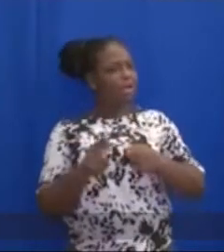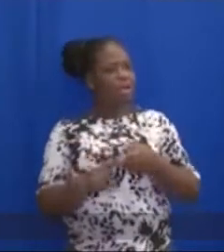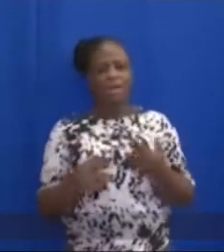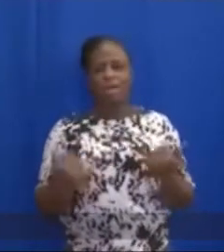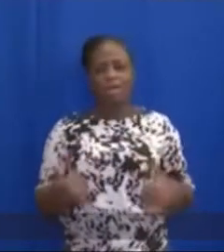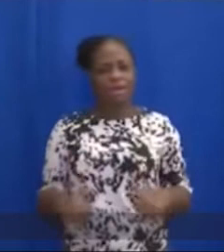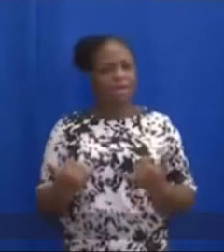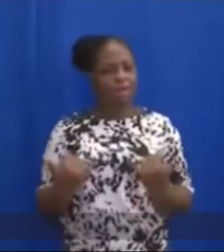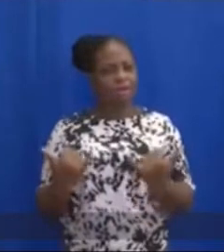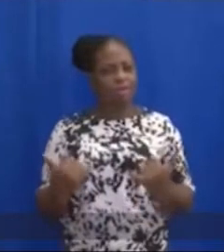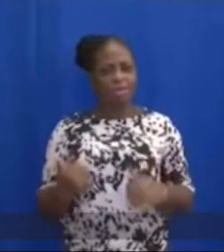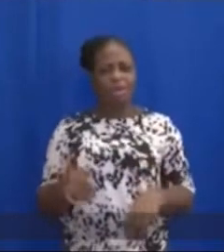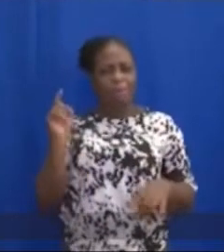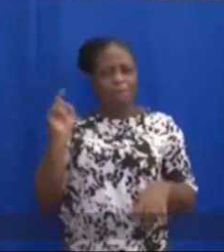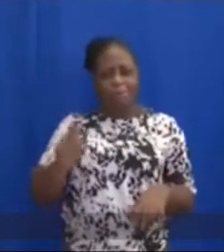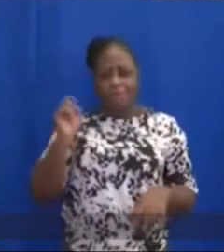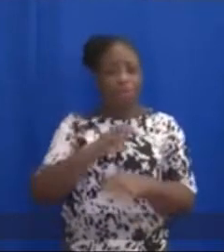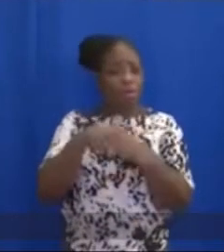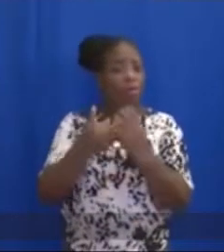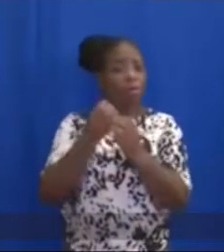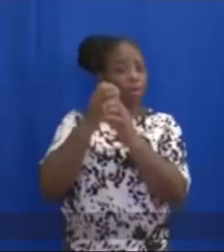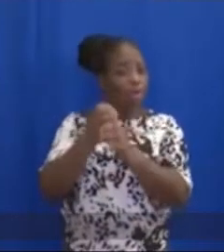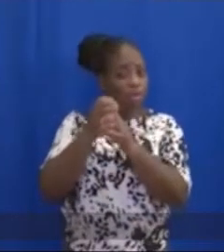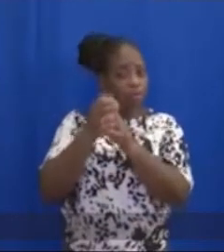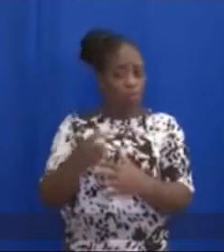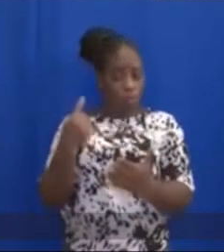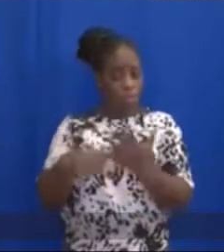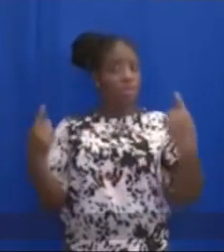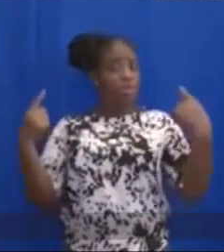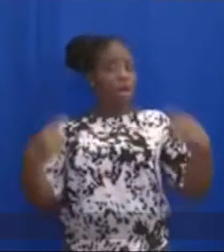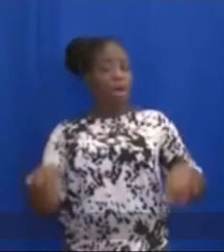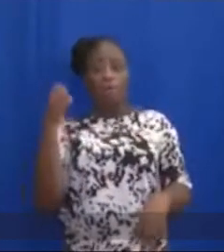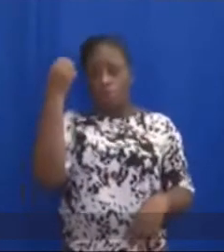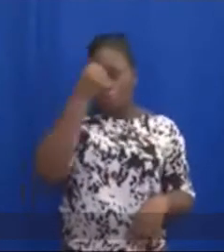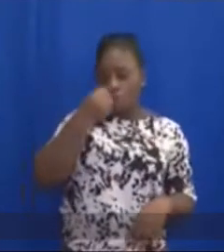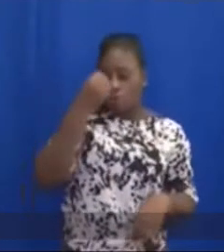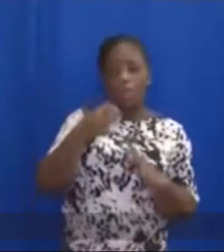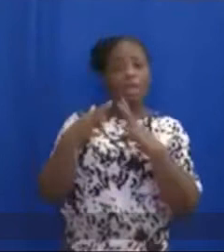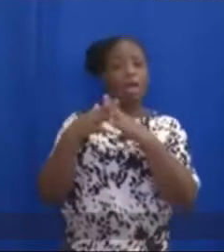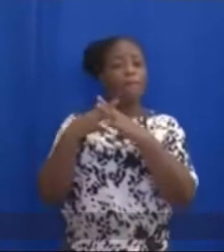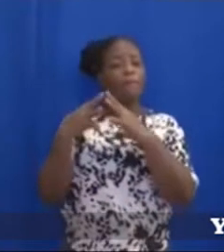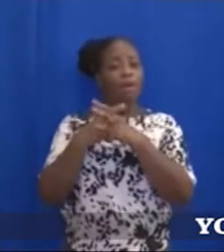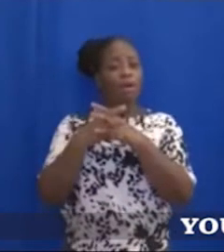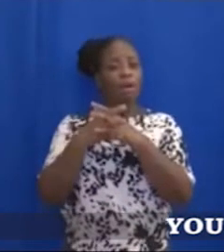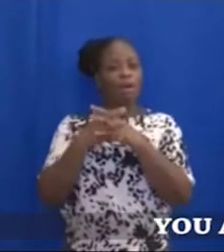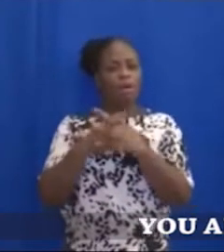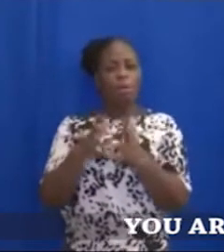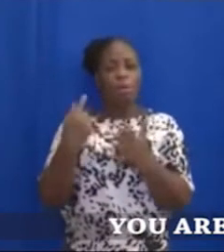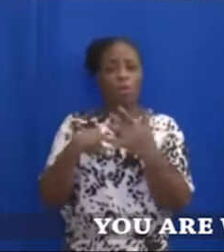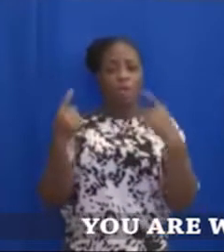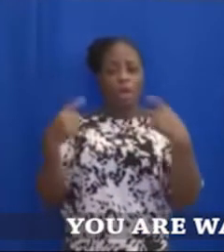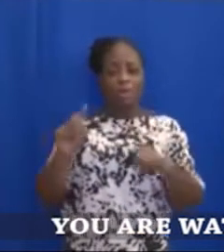for concern in view of what is happening in Europe and America following the outbreak of a second wave